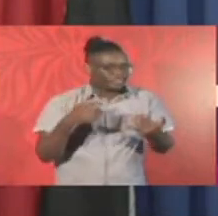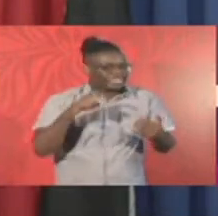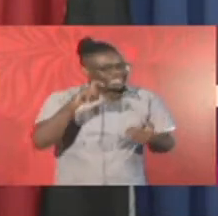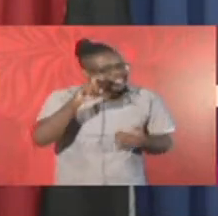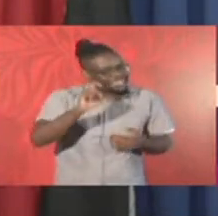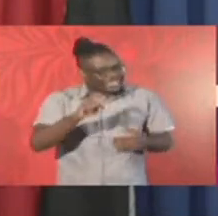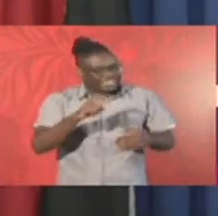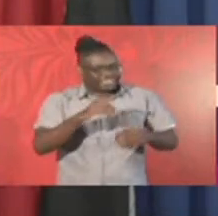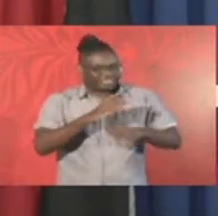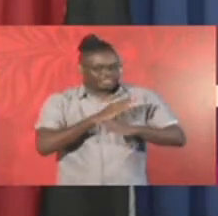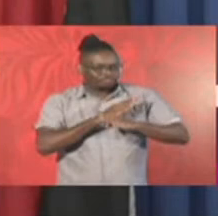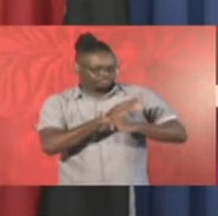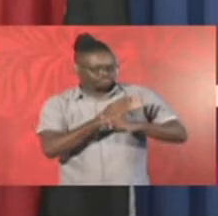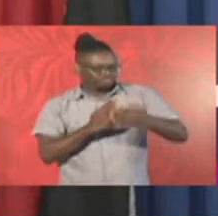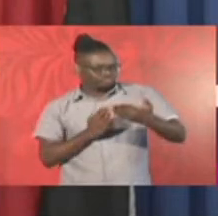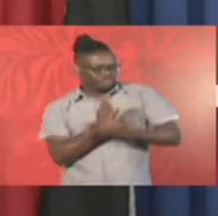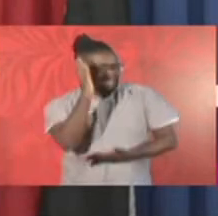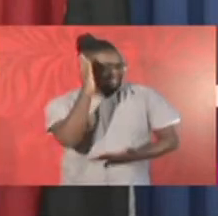be vaccinated.